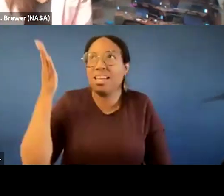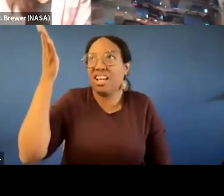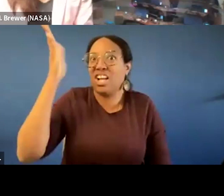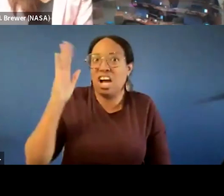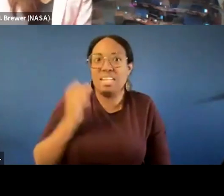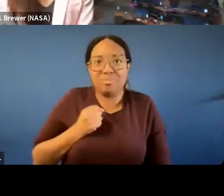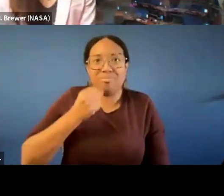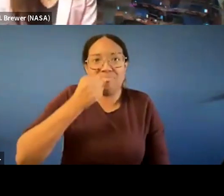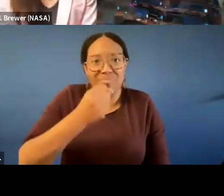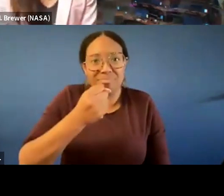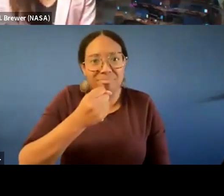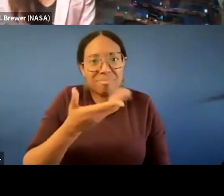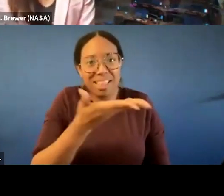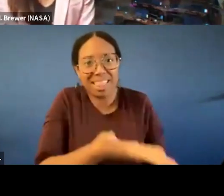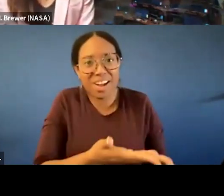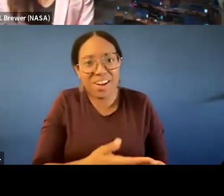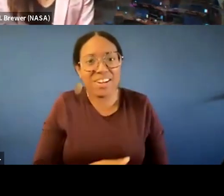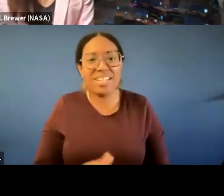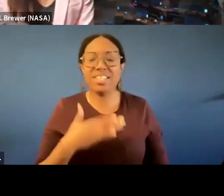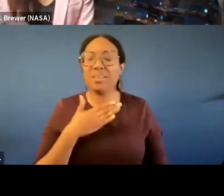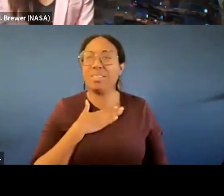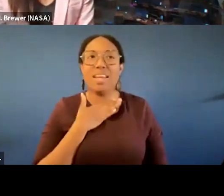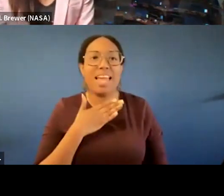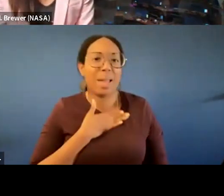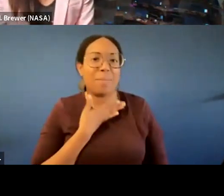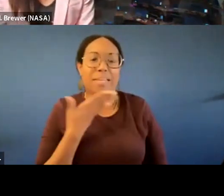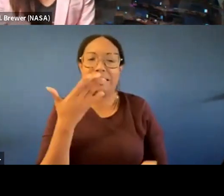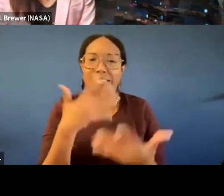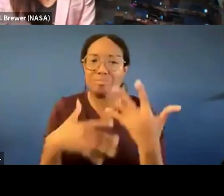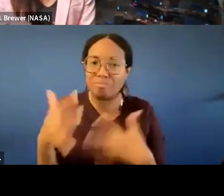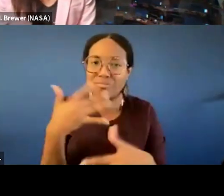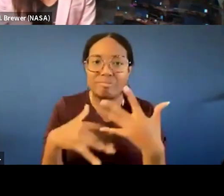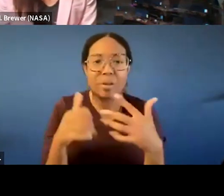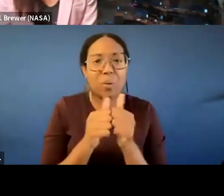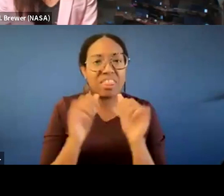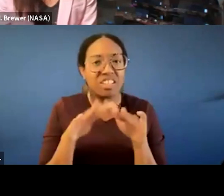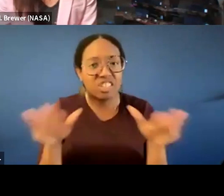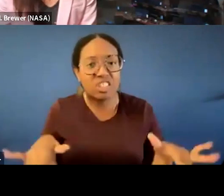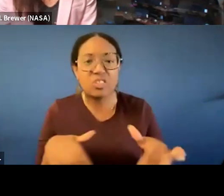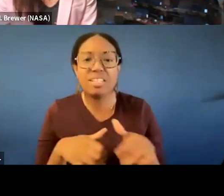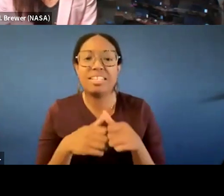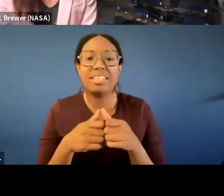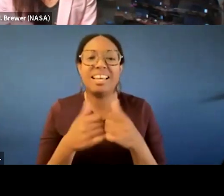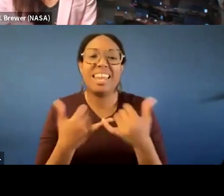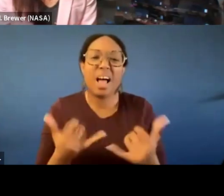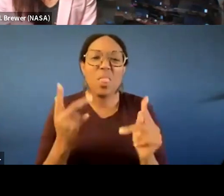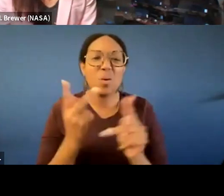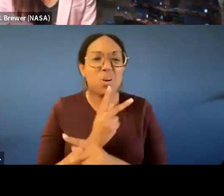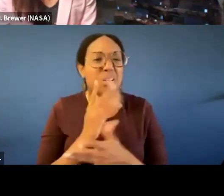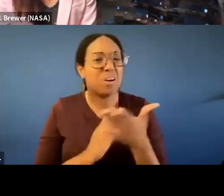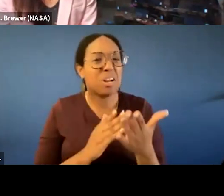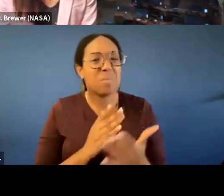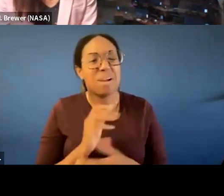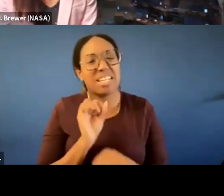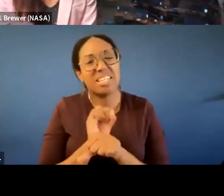with the kids, that interaction with them. That's the best part of it. And my least favorite part of